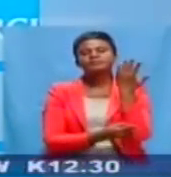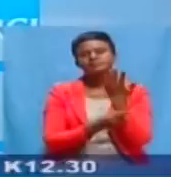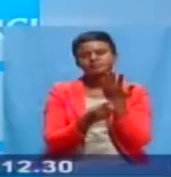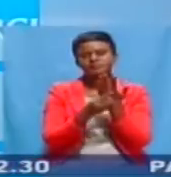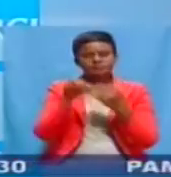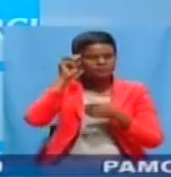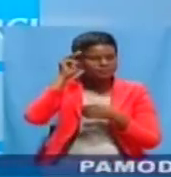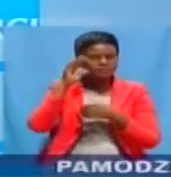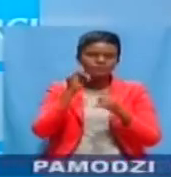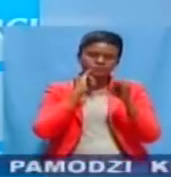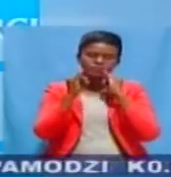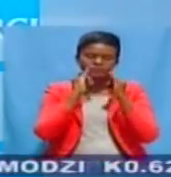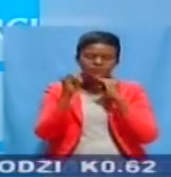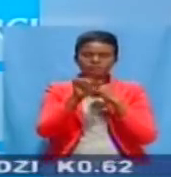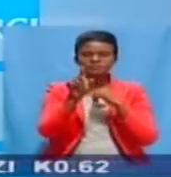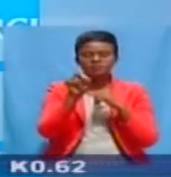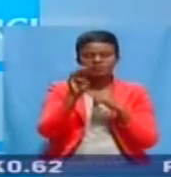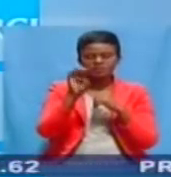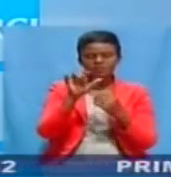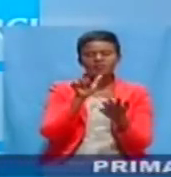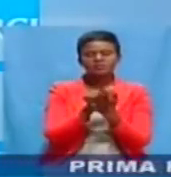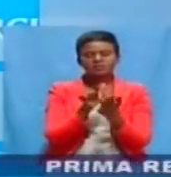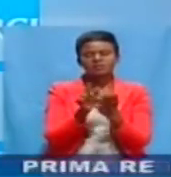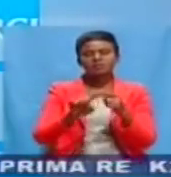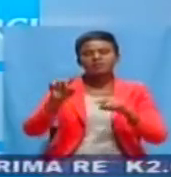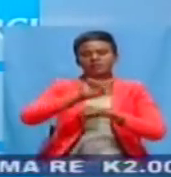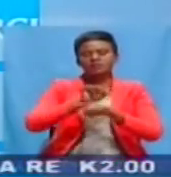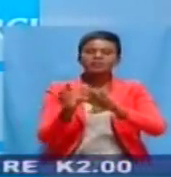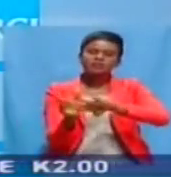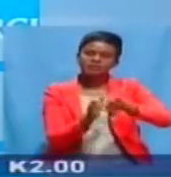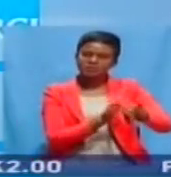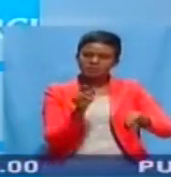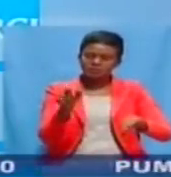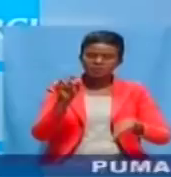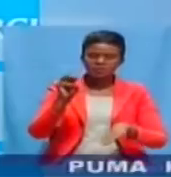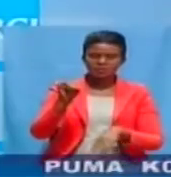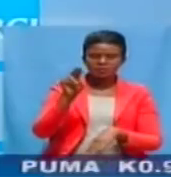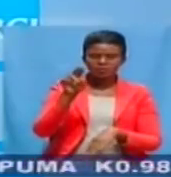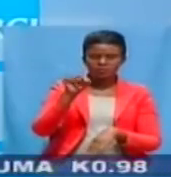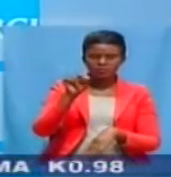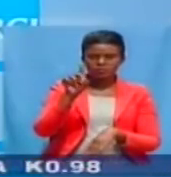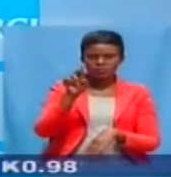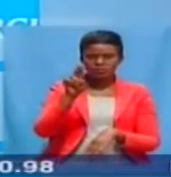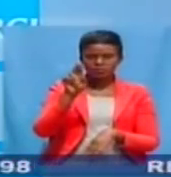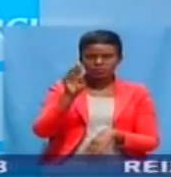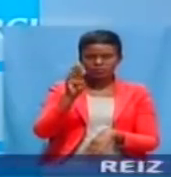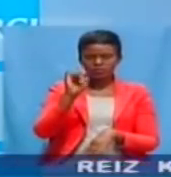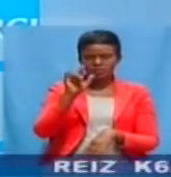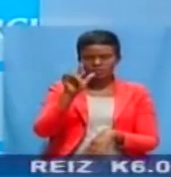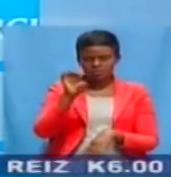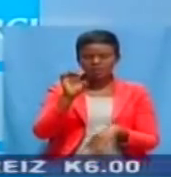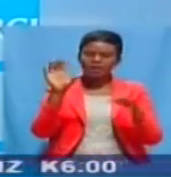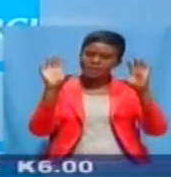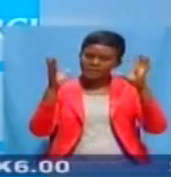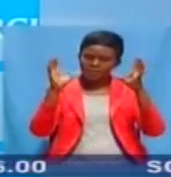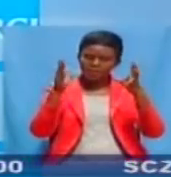said this in an interview with ZNBC News in Lusaka today. And Mr. Mondubile has congratulated the PF councillors